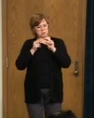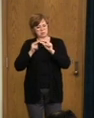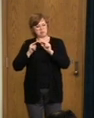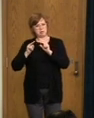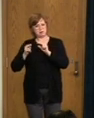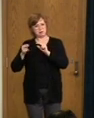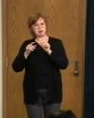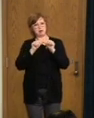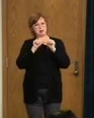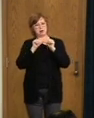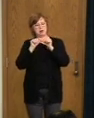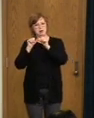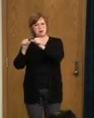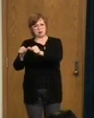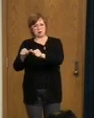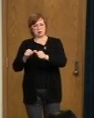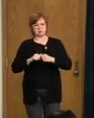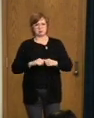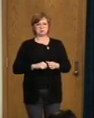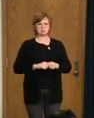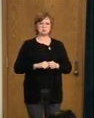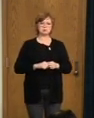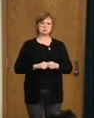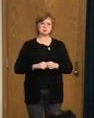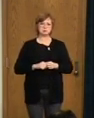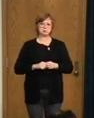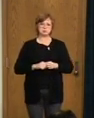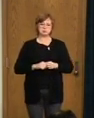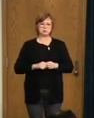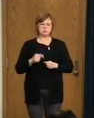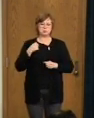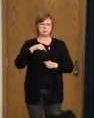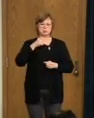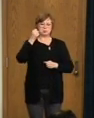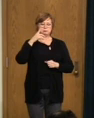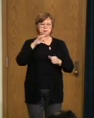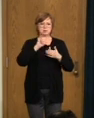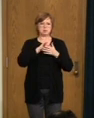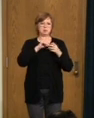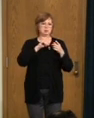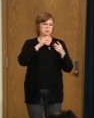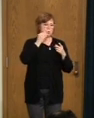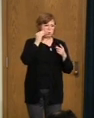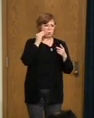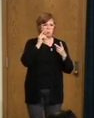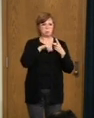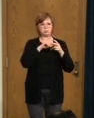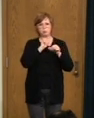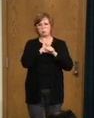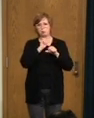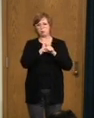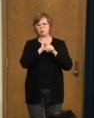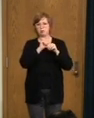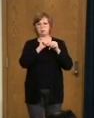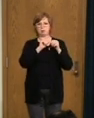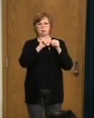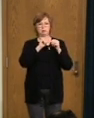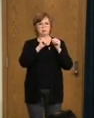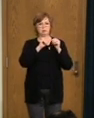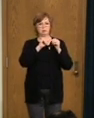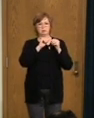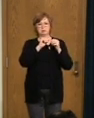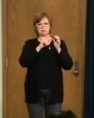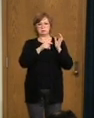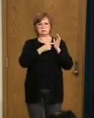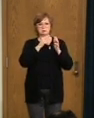people in terms of their day-to-day lives at home, at work. And so, the measures sometimes seem severe to some,